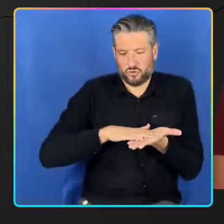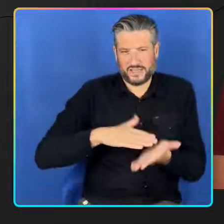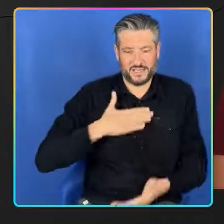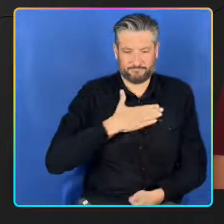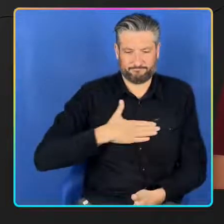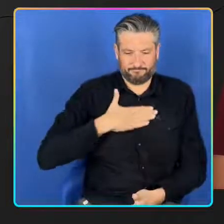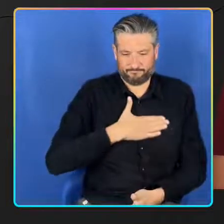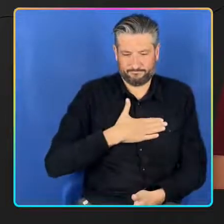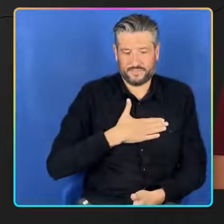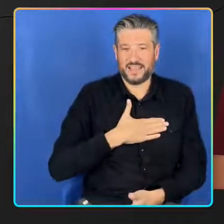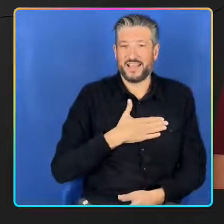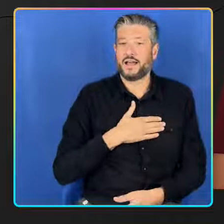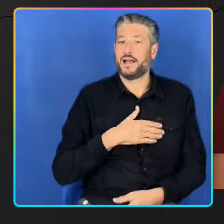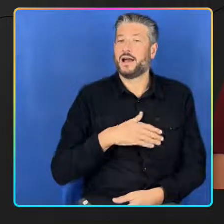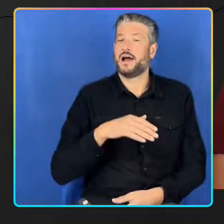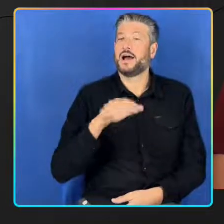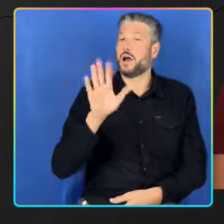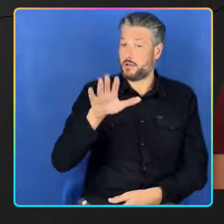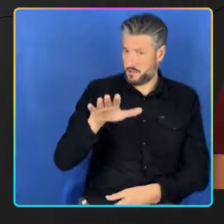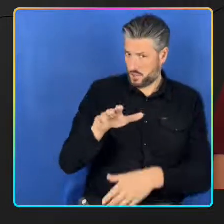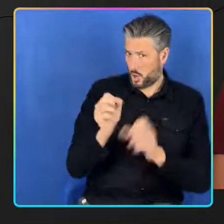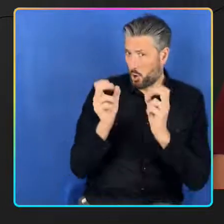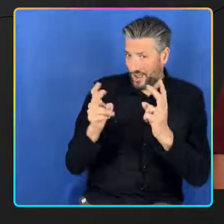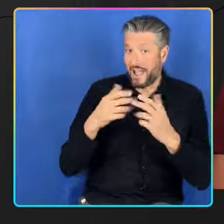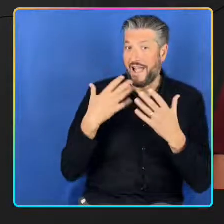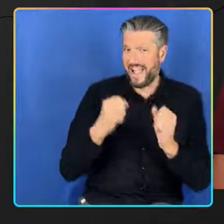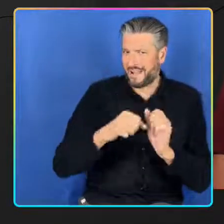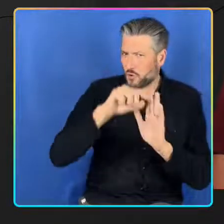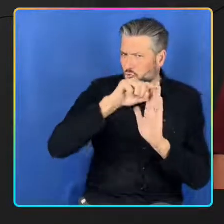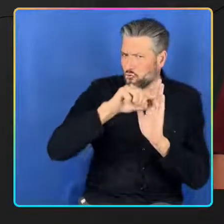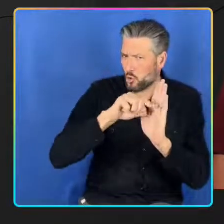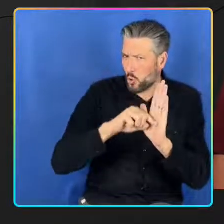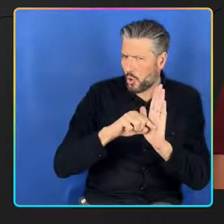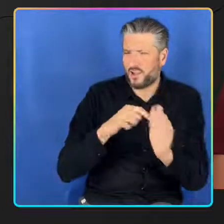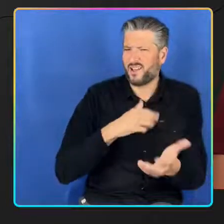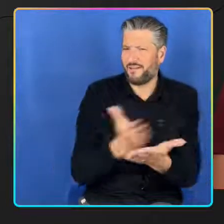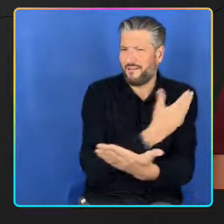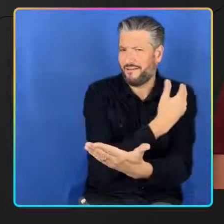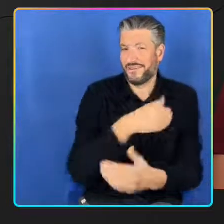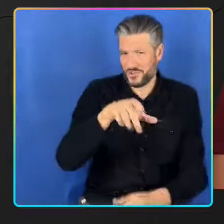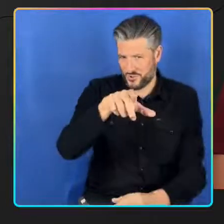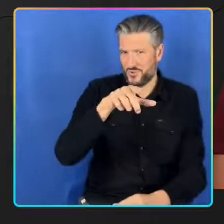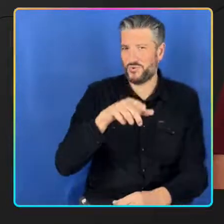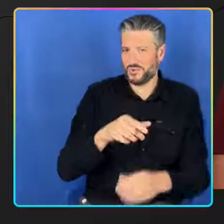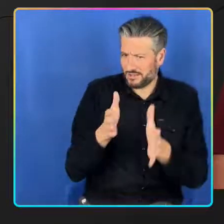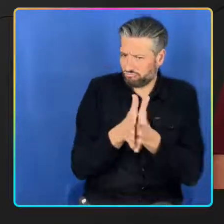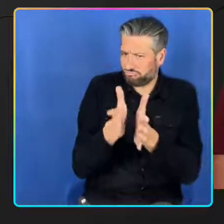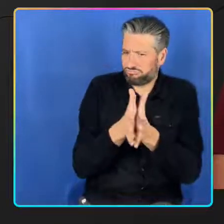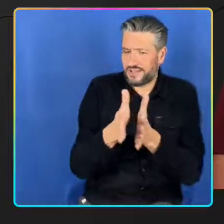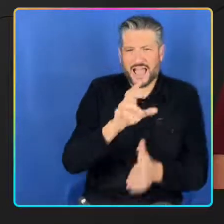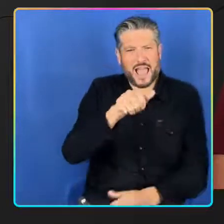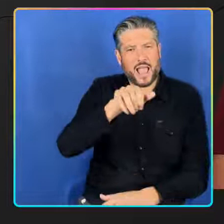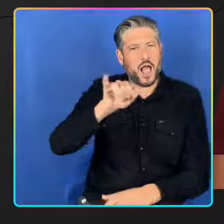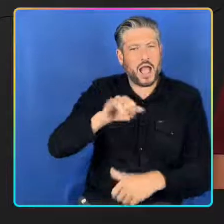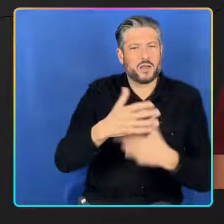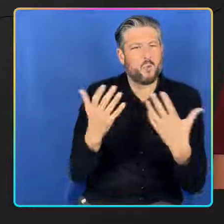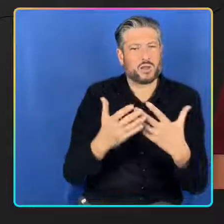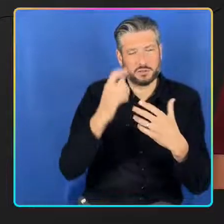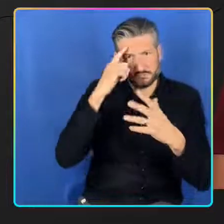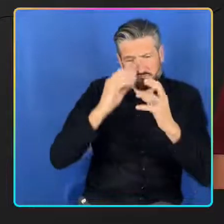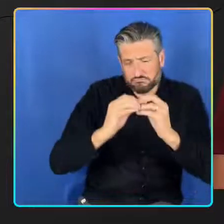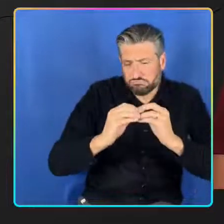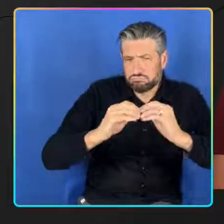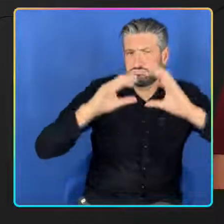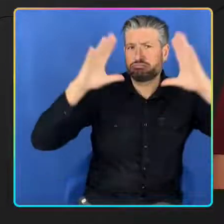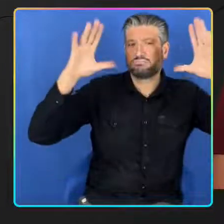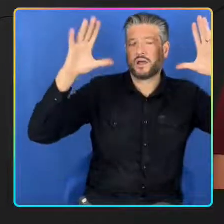gonna break our rules here because I feel like this is useful for our audience. So go ahead, go and tell us what you mean by your